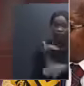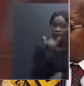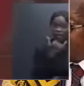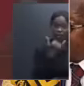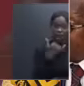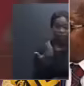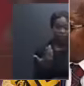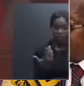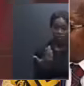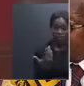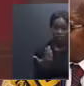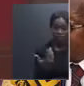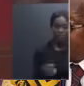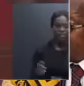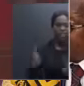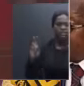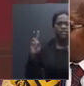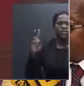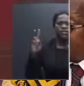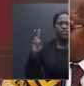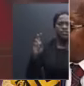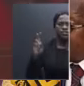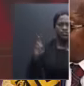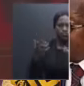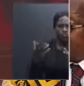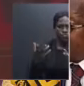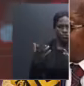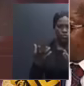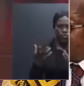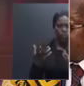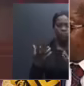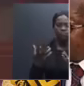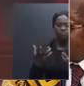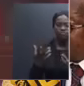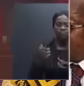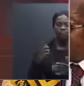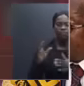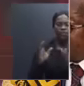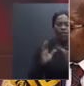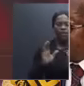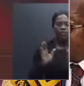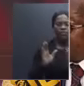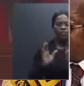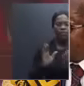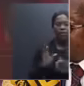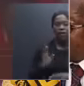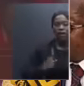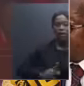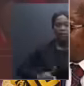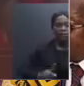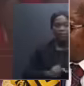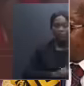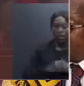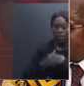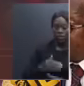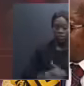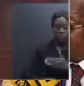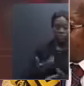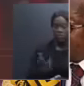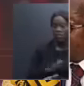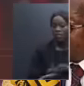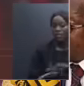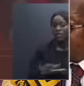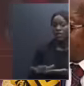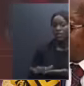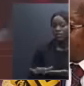The matter is in the bosom of the House, and the procedure is very clear. So